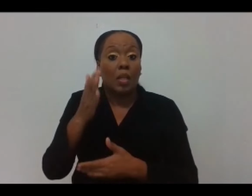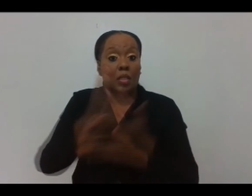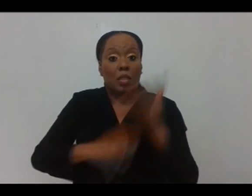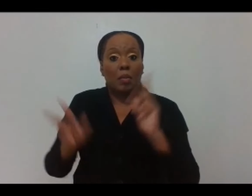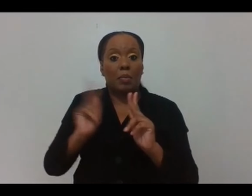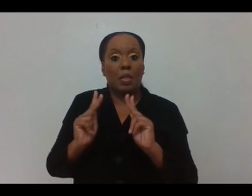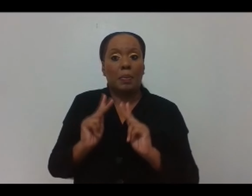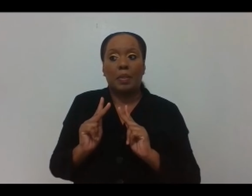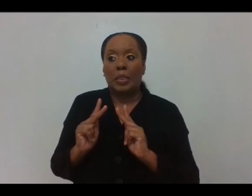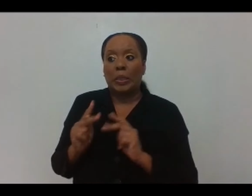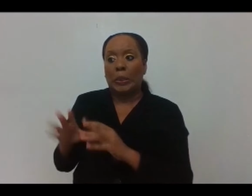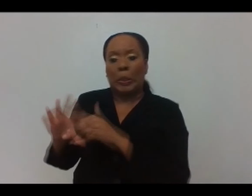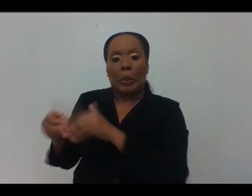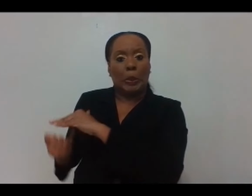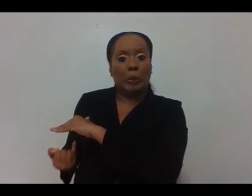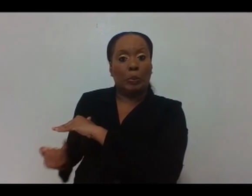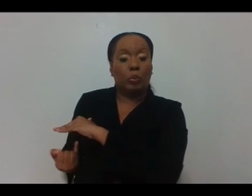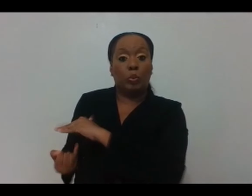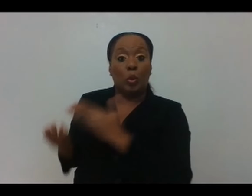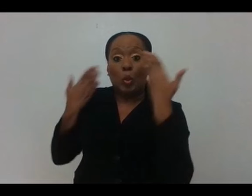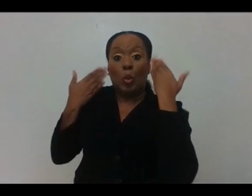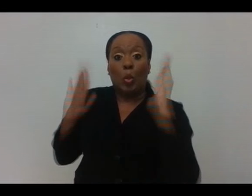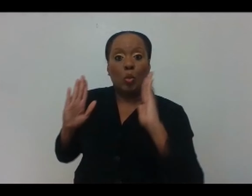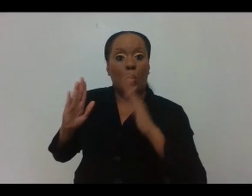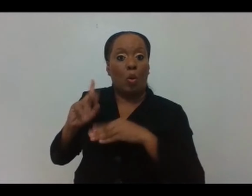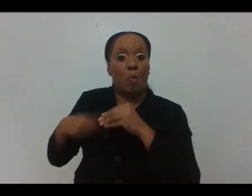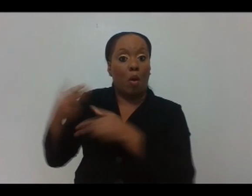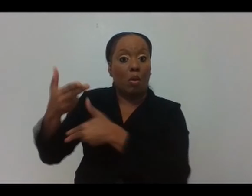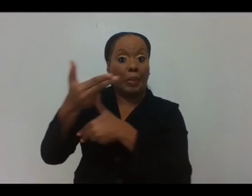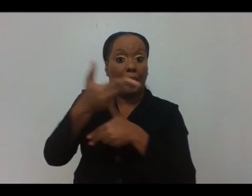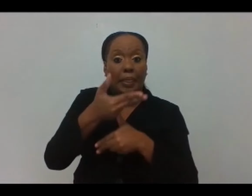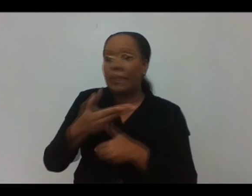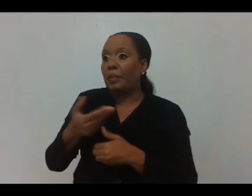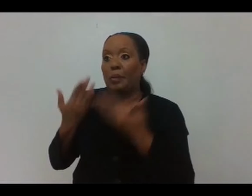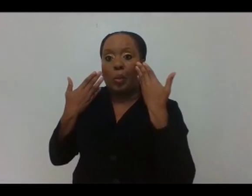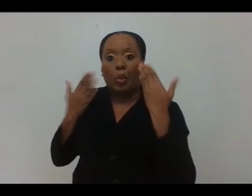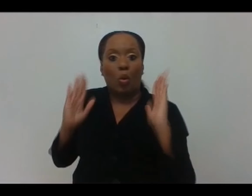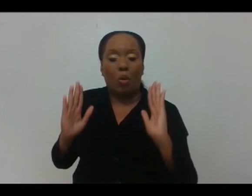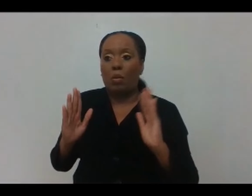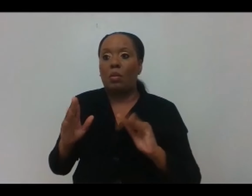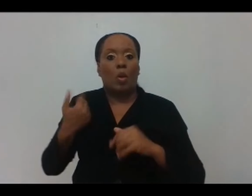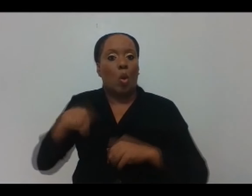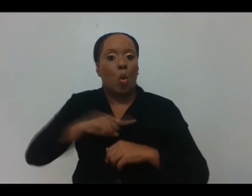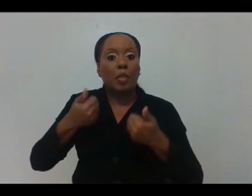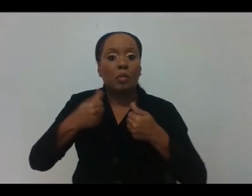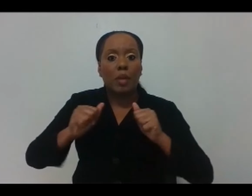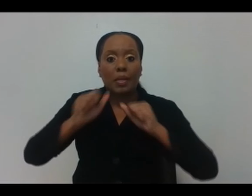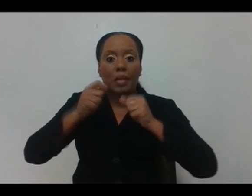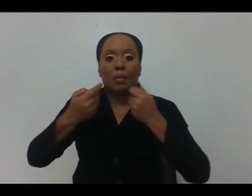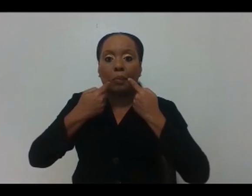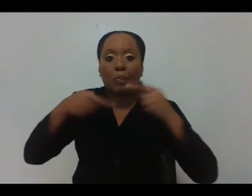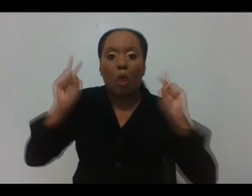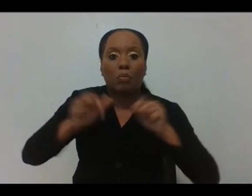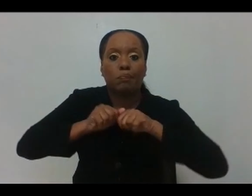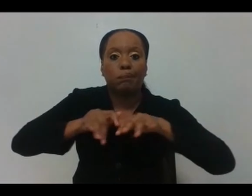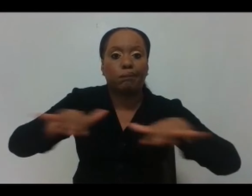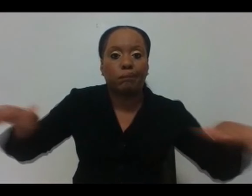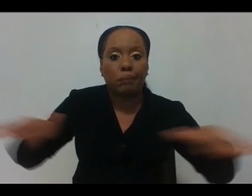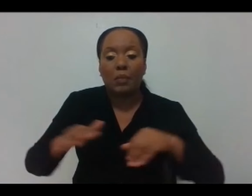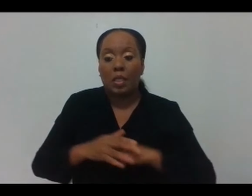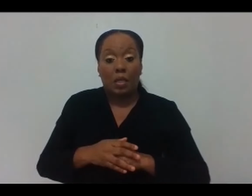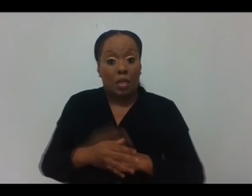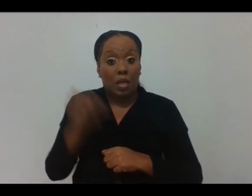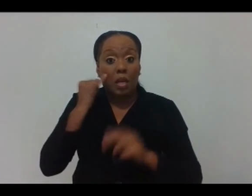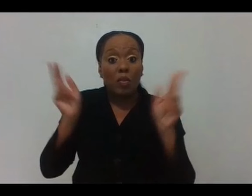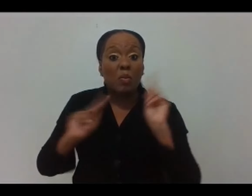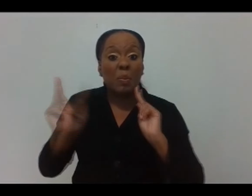people are vulnerable. They may not have yet heard the news. It has been circulated as widely as we can through the normal channels, but reach out to the